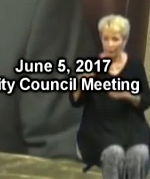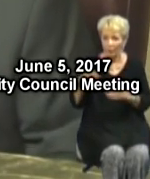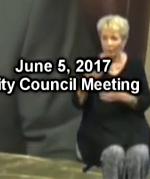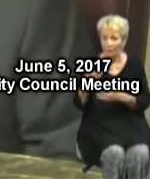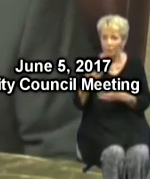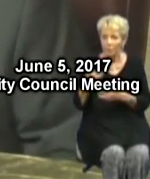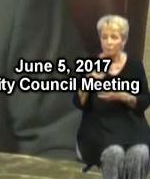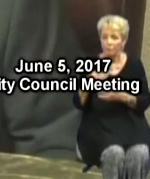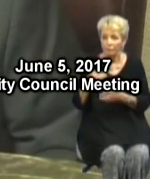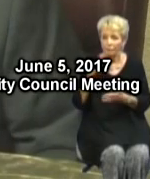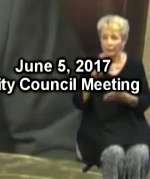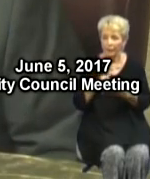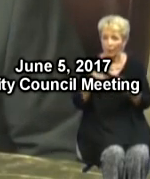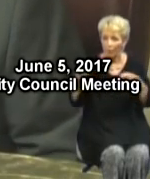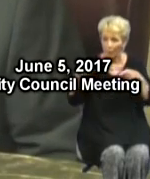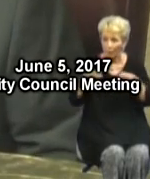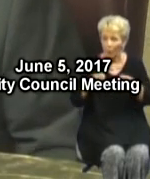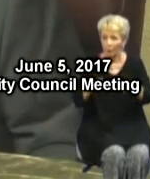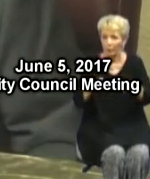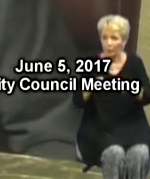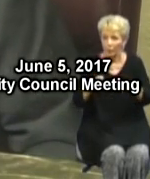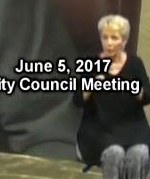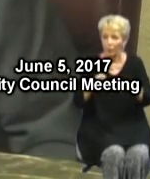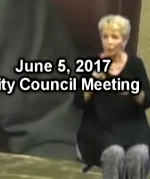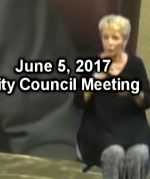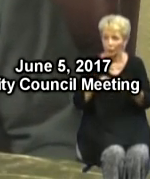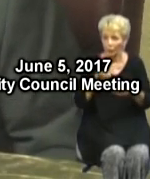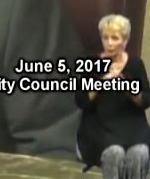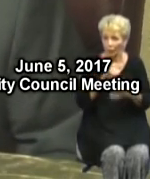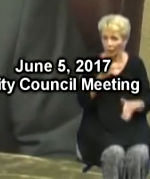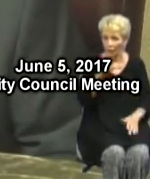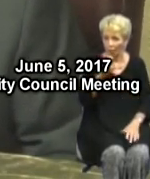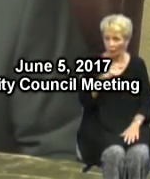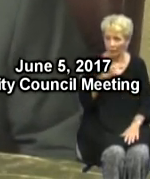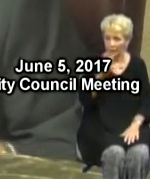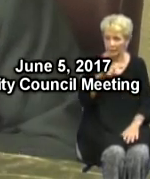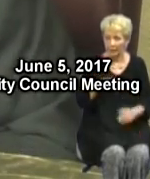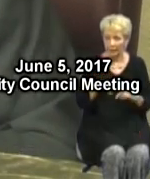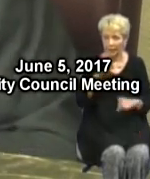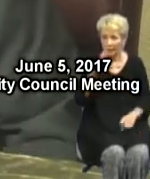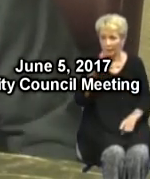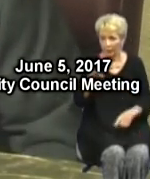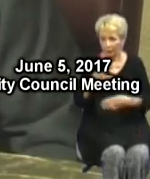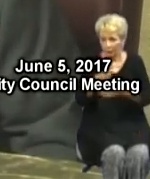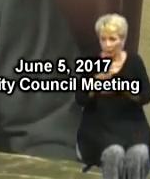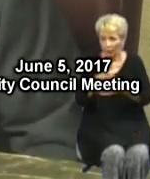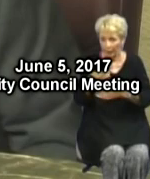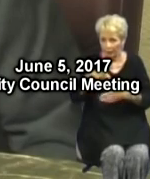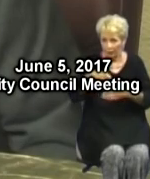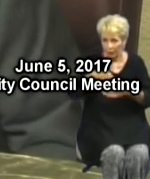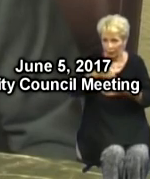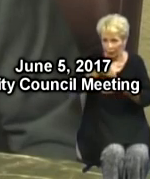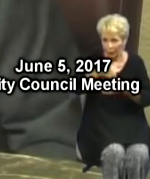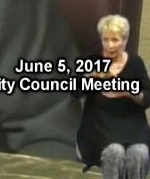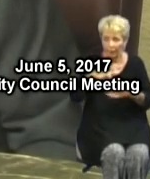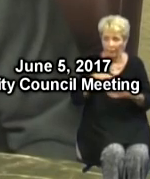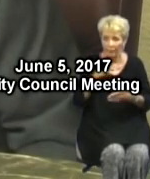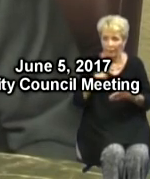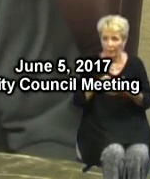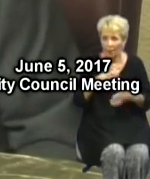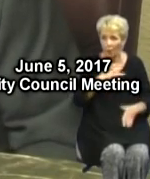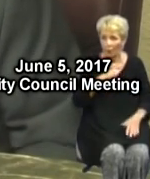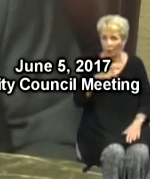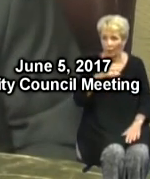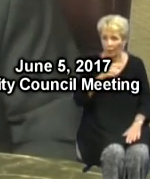which run perpendicular to Carbon City, and then Britton is in between them. And of course, White Pine